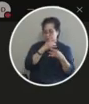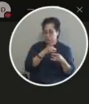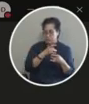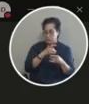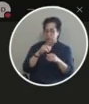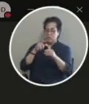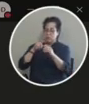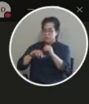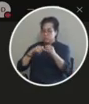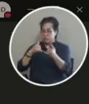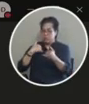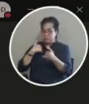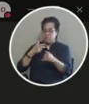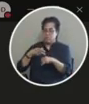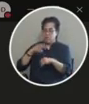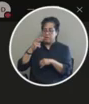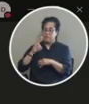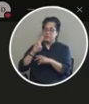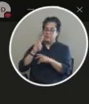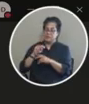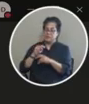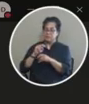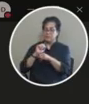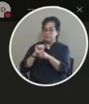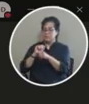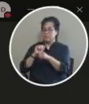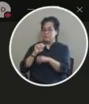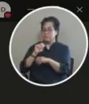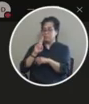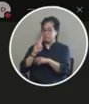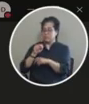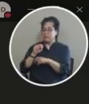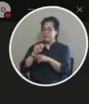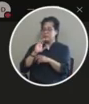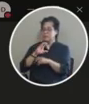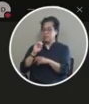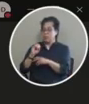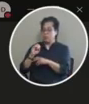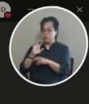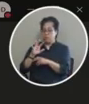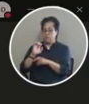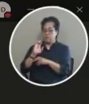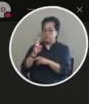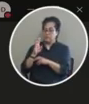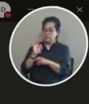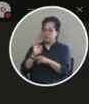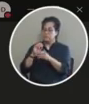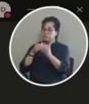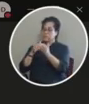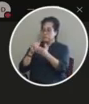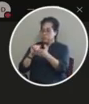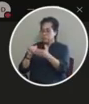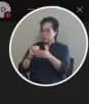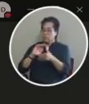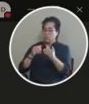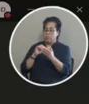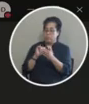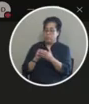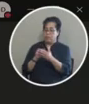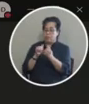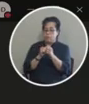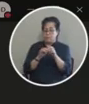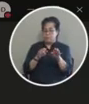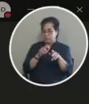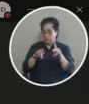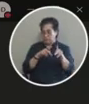Paso currently runs the highest unapproved CO debt in Texas by far, with close to $569 million, all of it without our participation